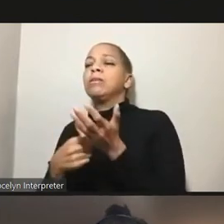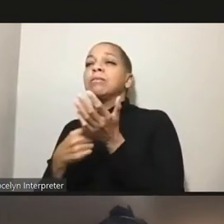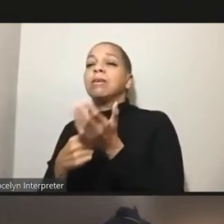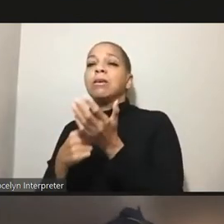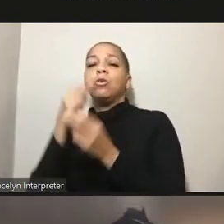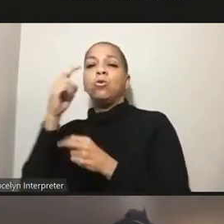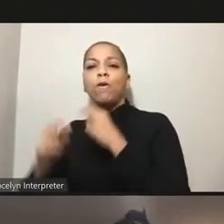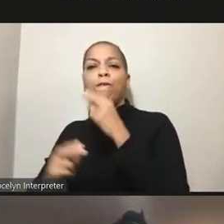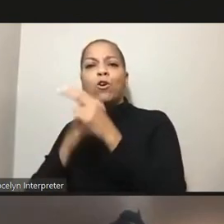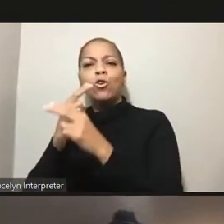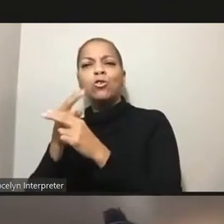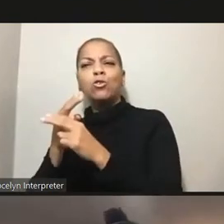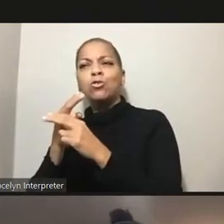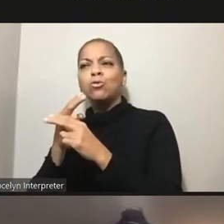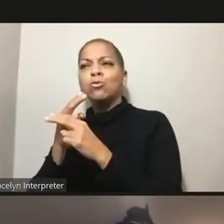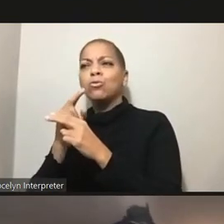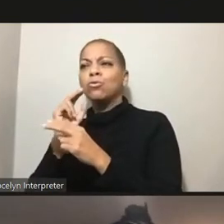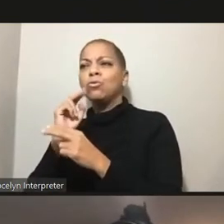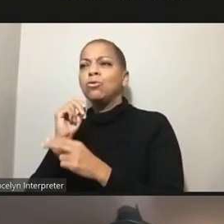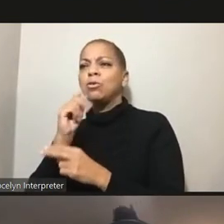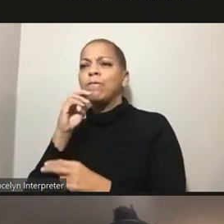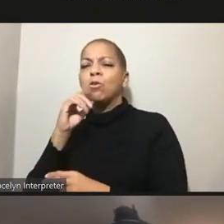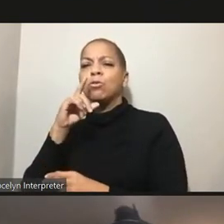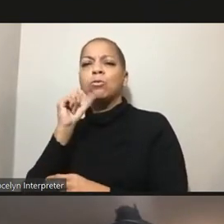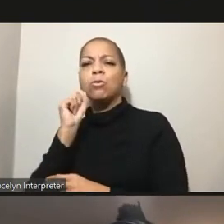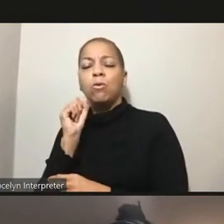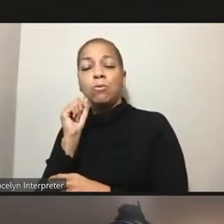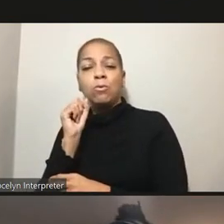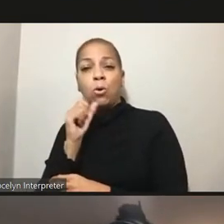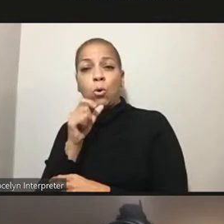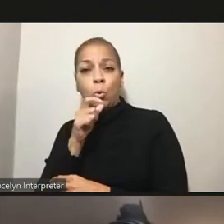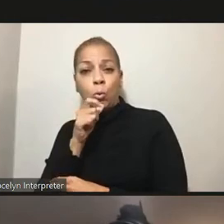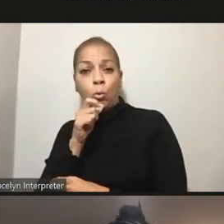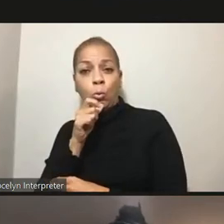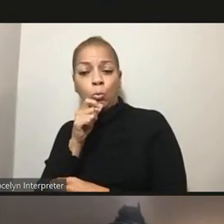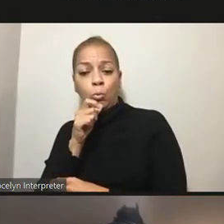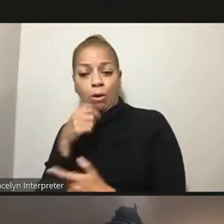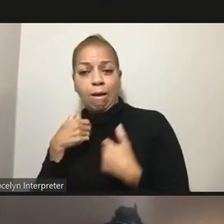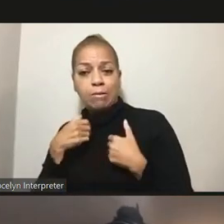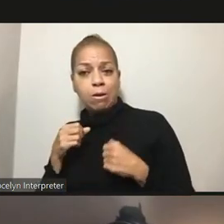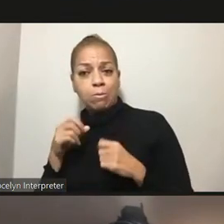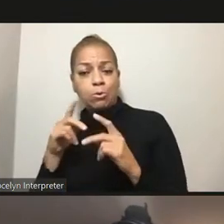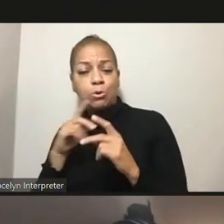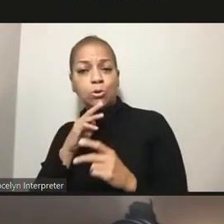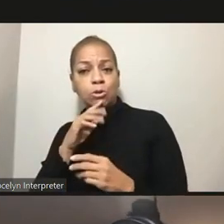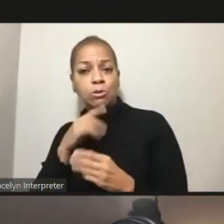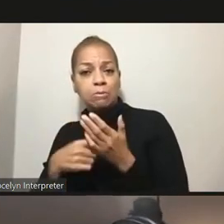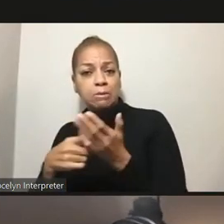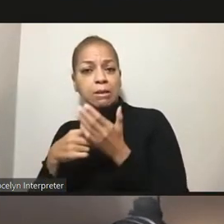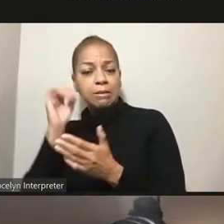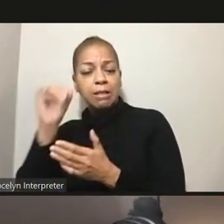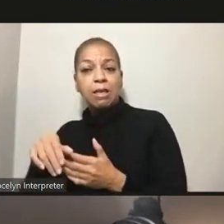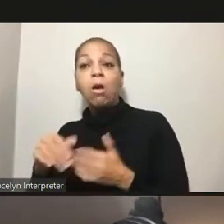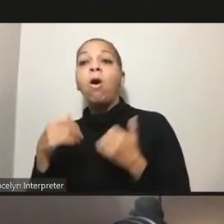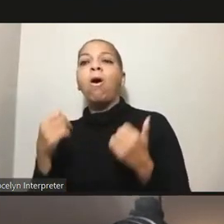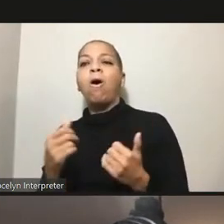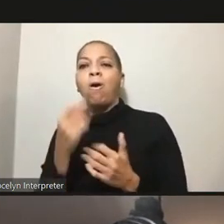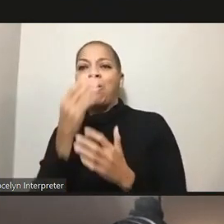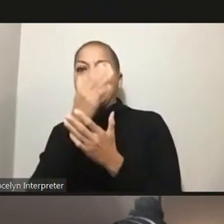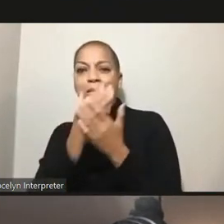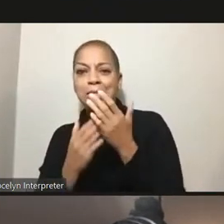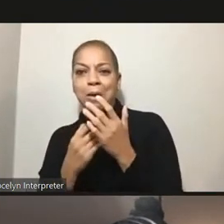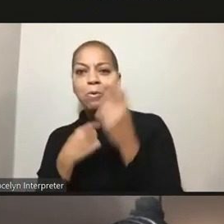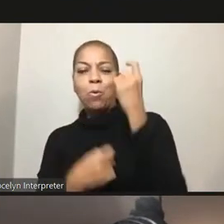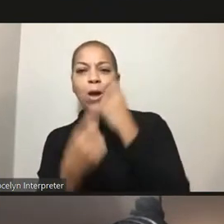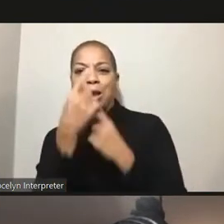talk about those things? So I would like the, go ahead. So there's some questions coming in that are streaming now